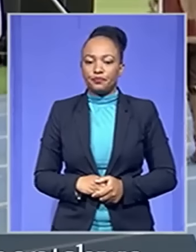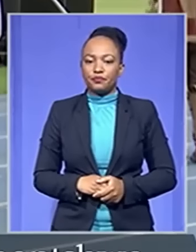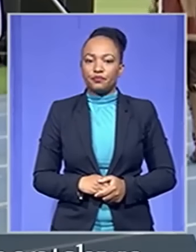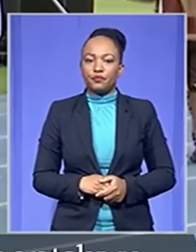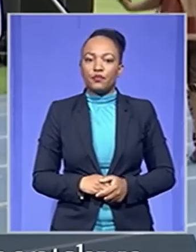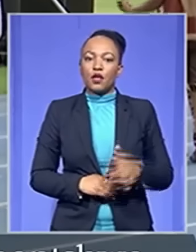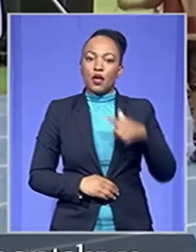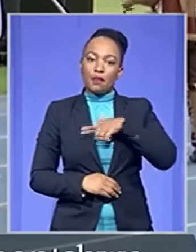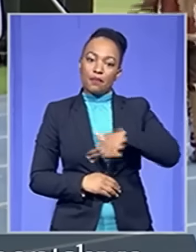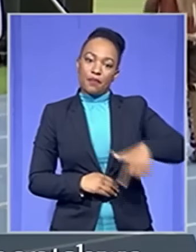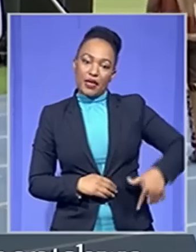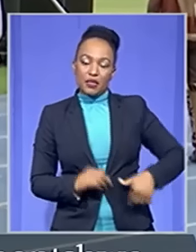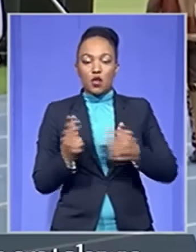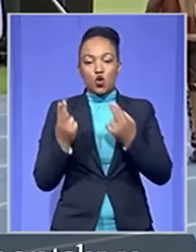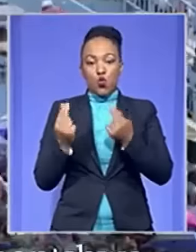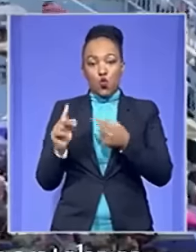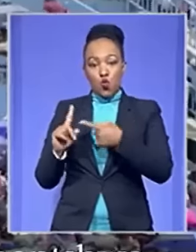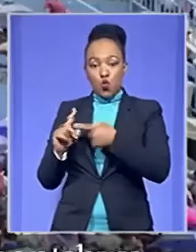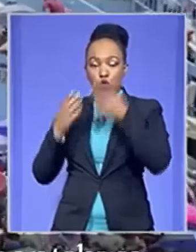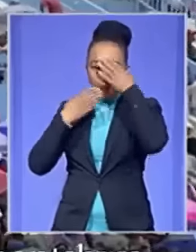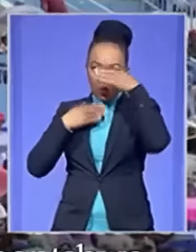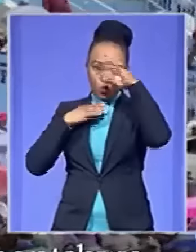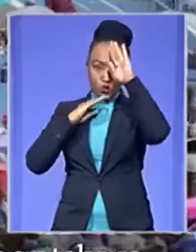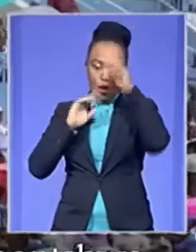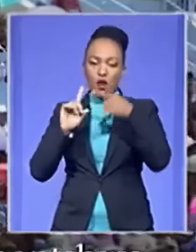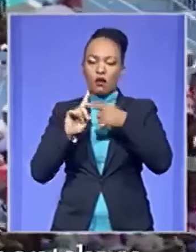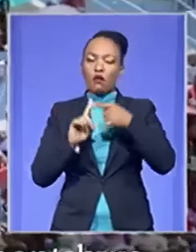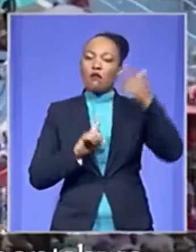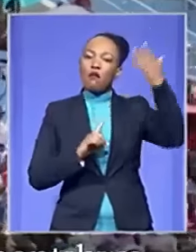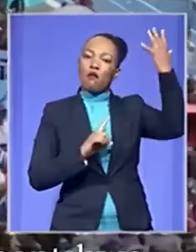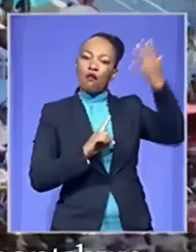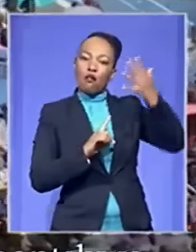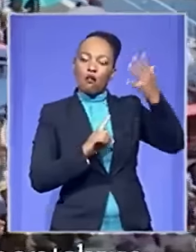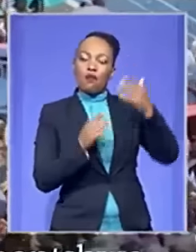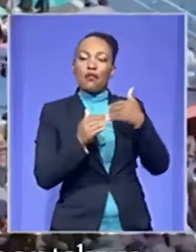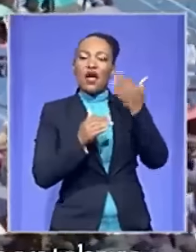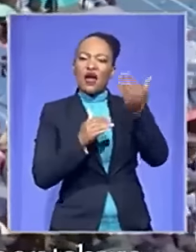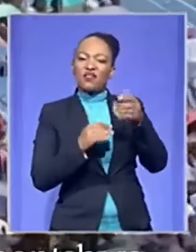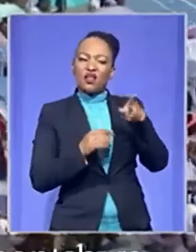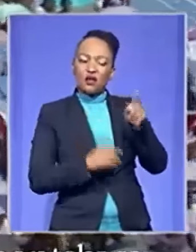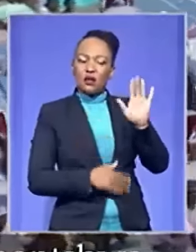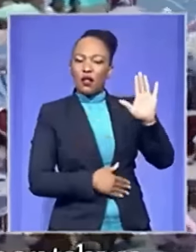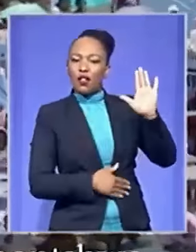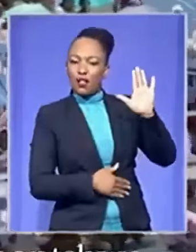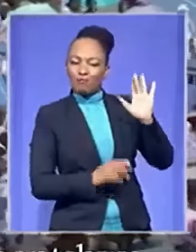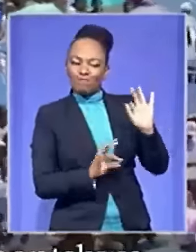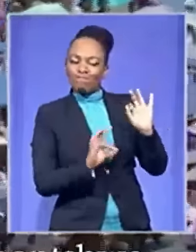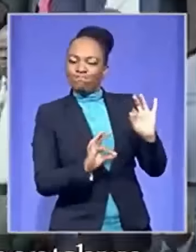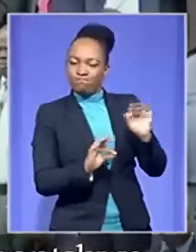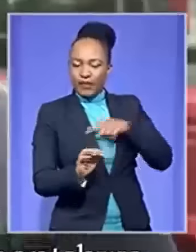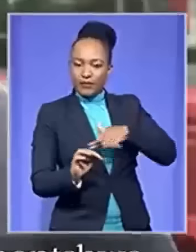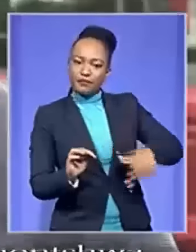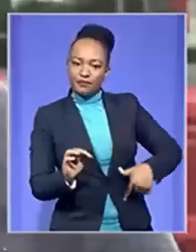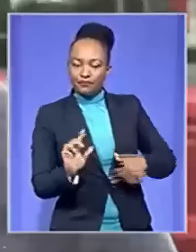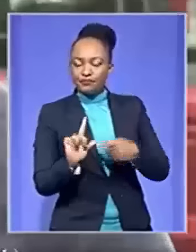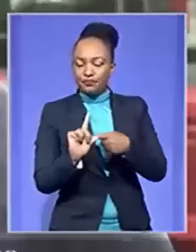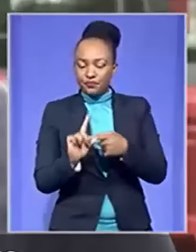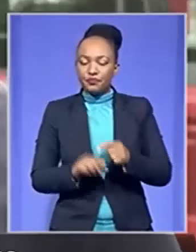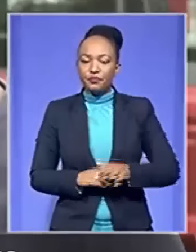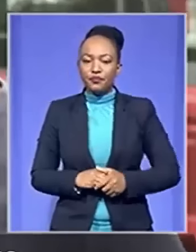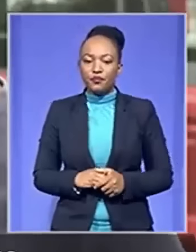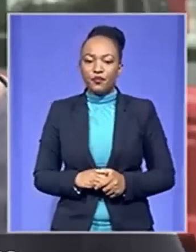Mopresidente yo montšhwa wa Botswana a itsisitse maitlhomo magolo a gagwe morago ga go tlhomiwa semmuso. As the